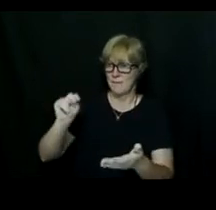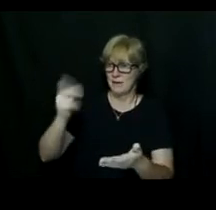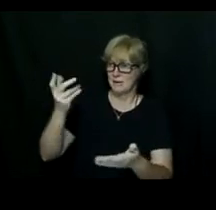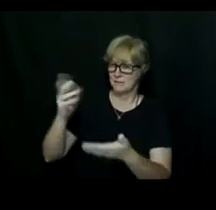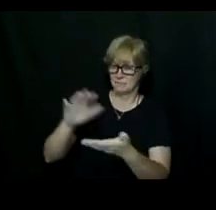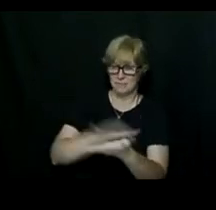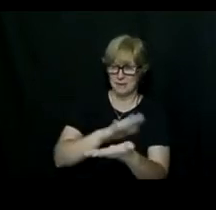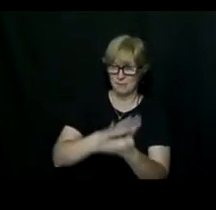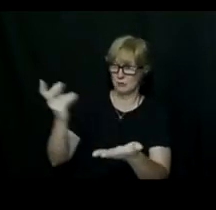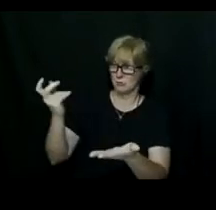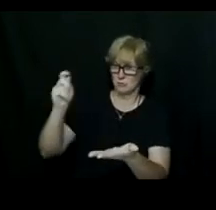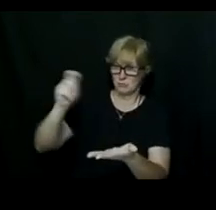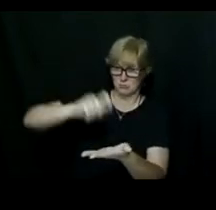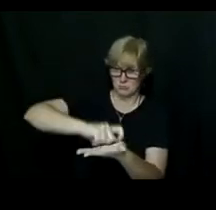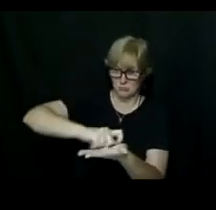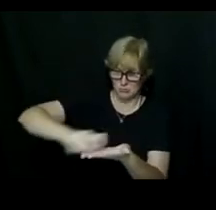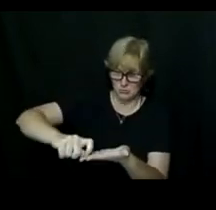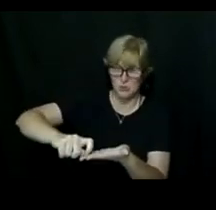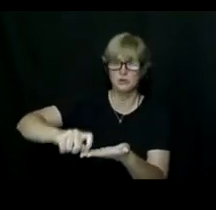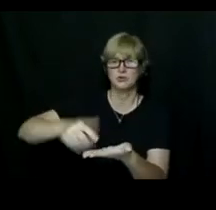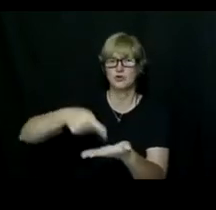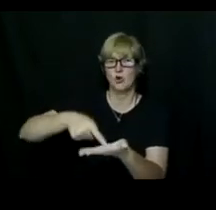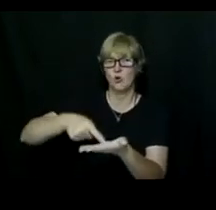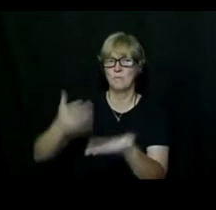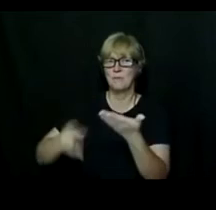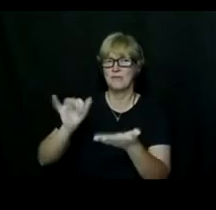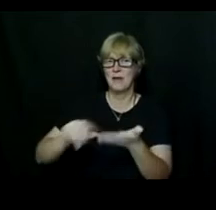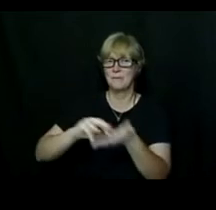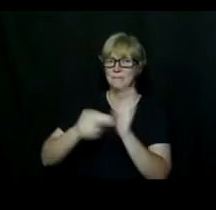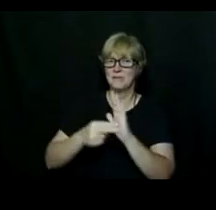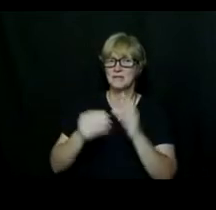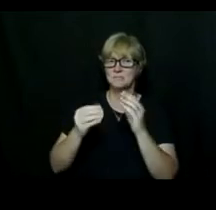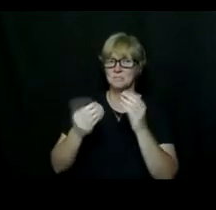skills, which we interpreted to mean that it might be functional. So those fine motor skills that